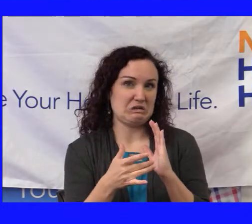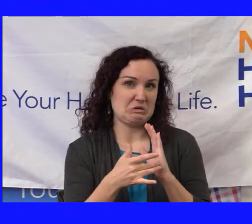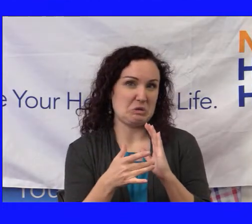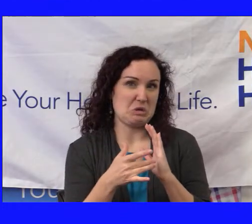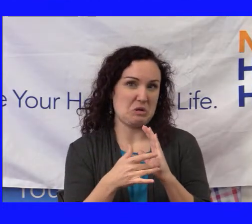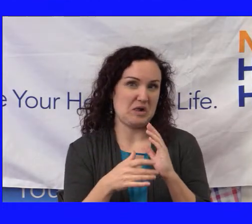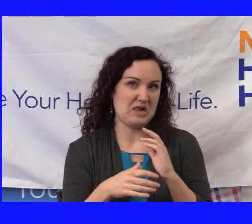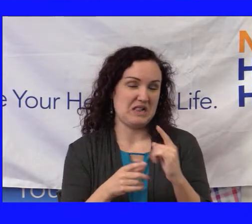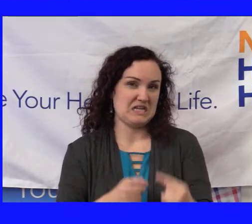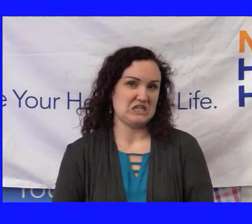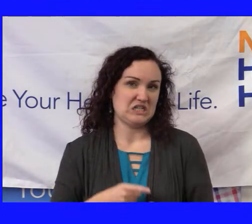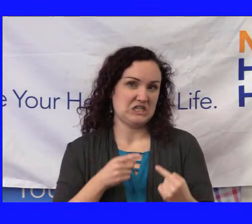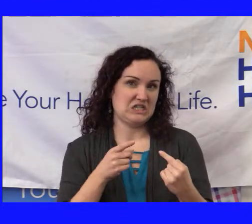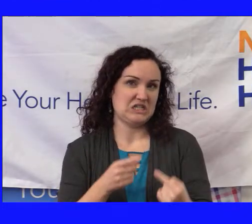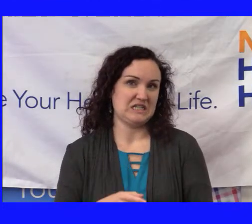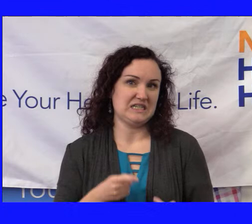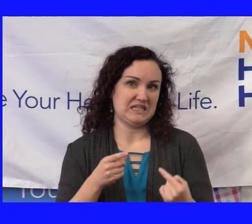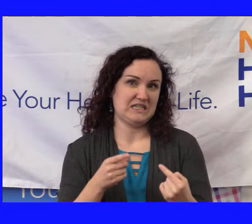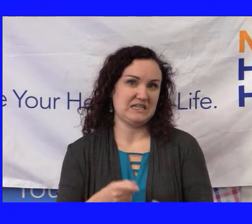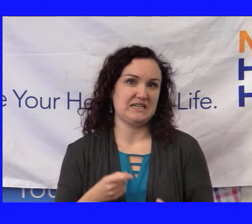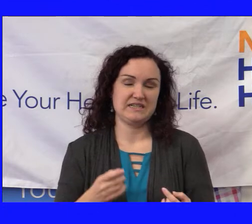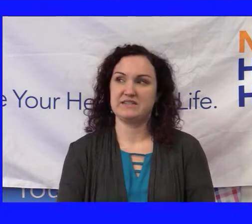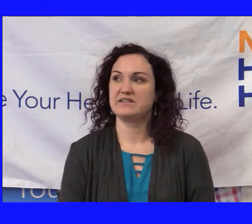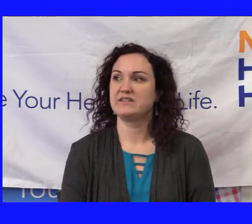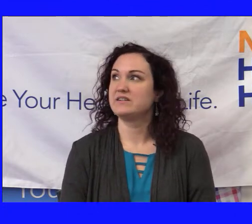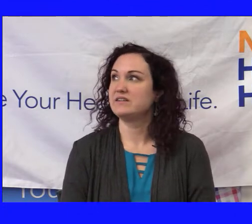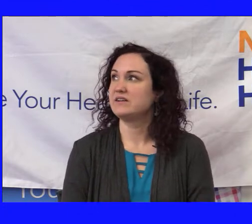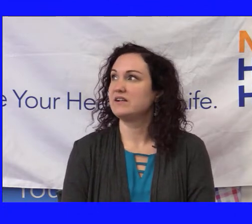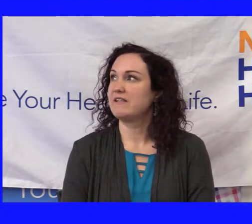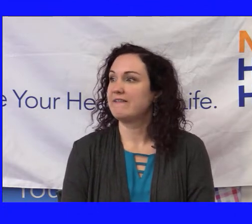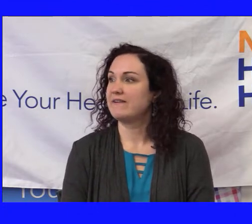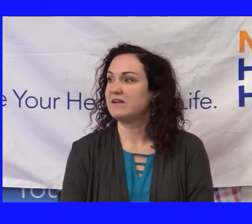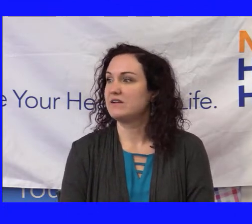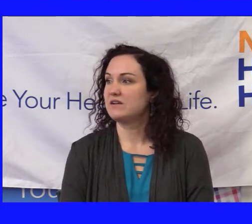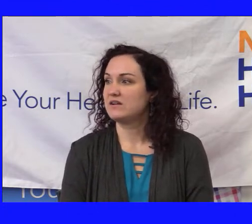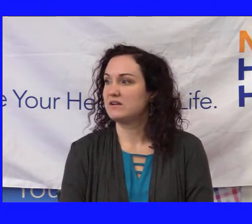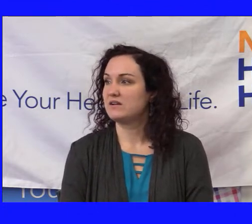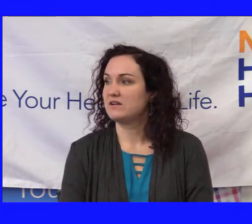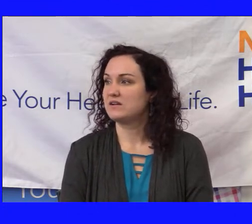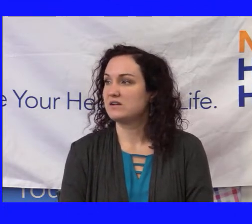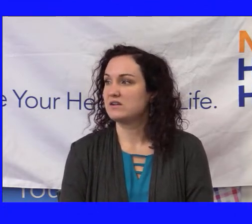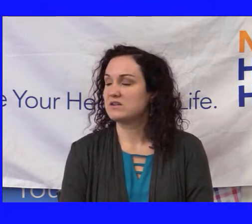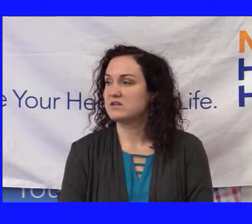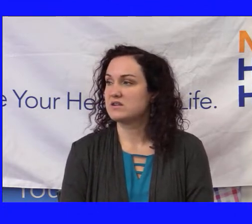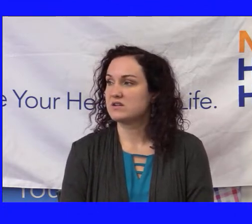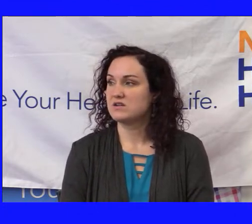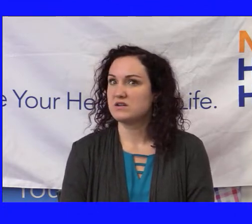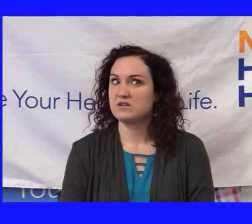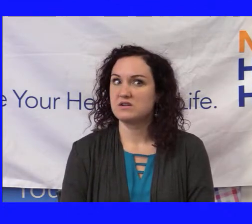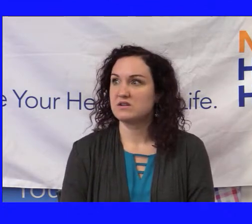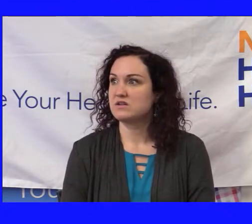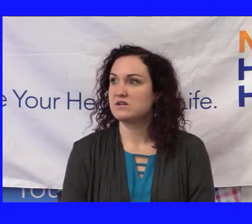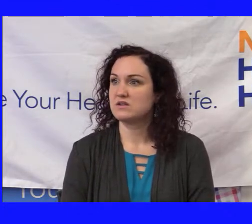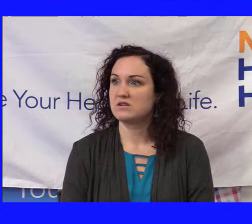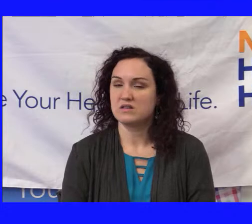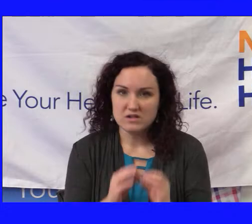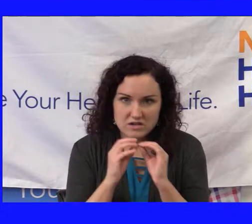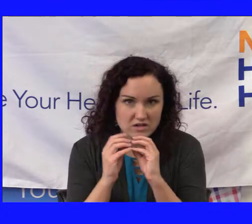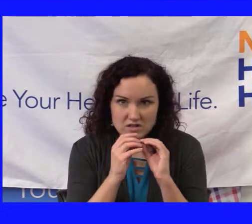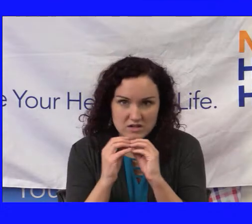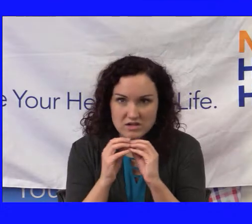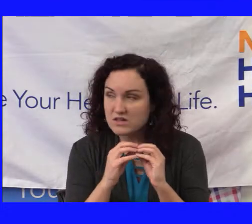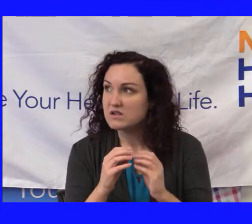Oh, okay. So am I. Yeah. There you go. Thank you. Dr.